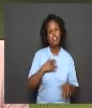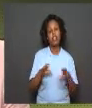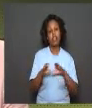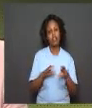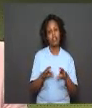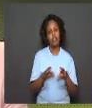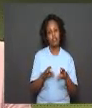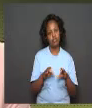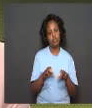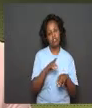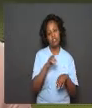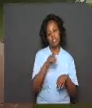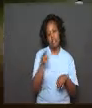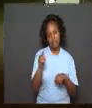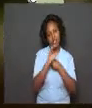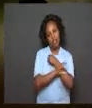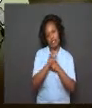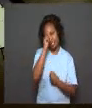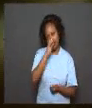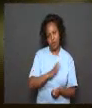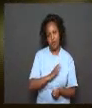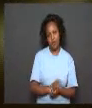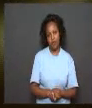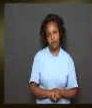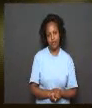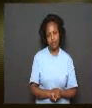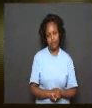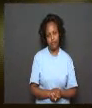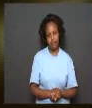your fellow citizens?